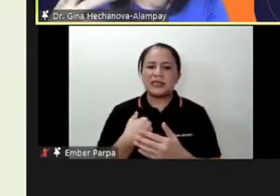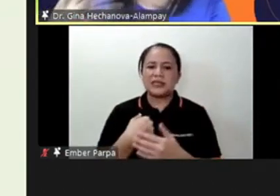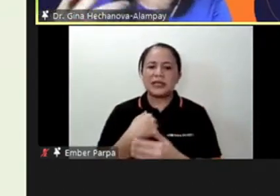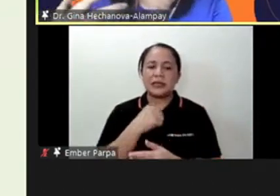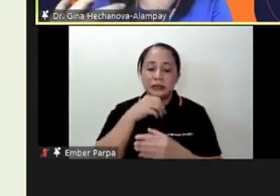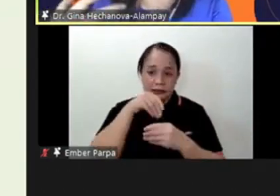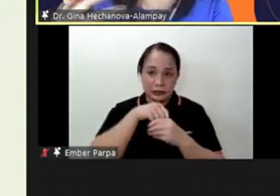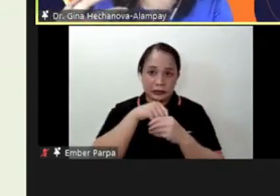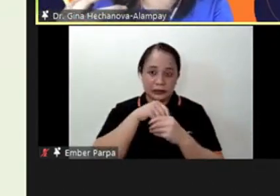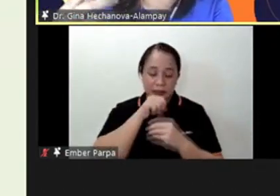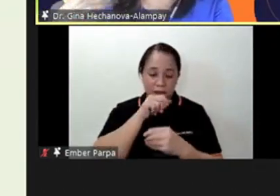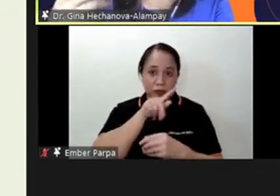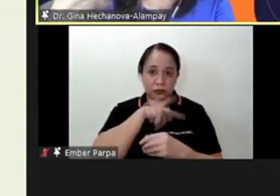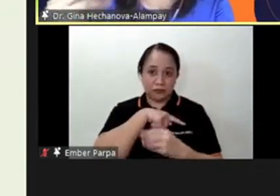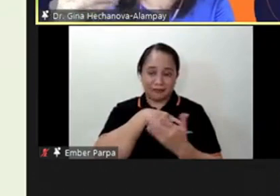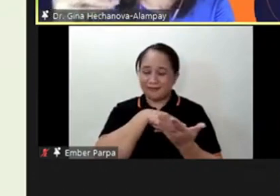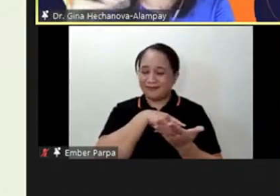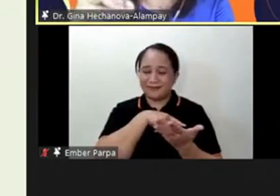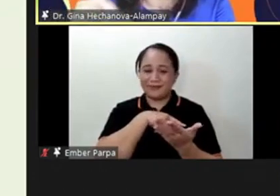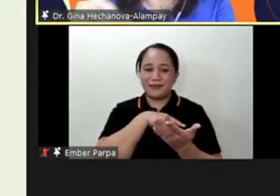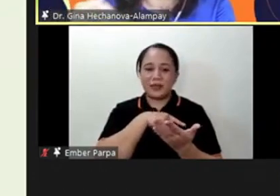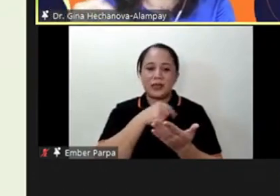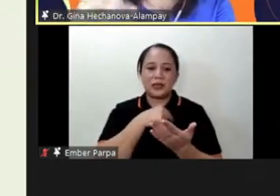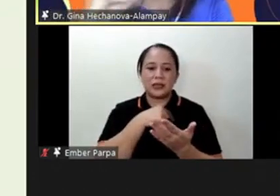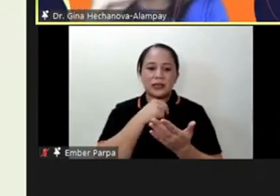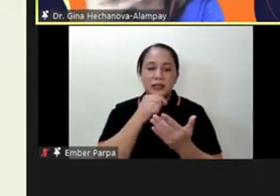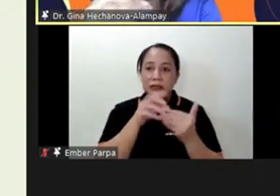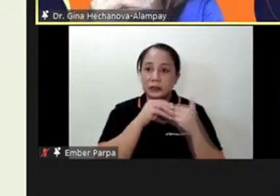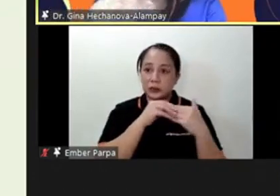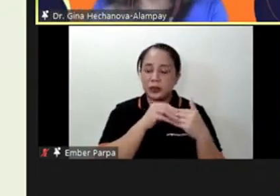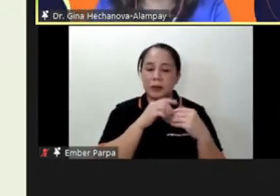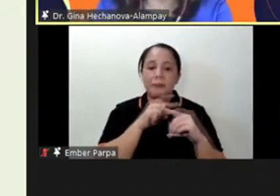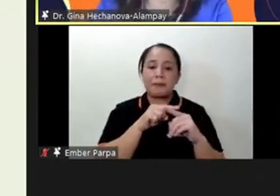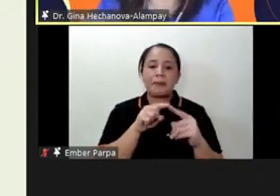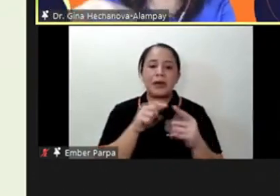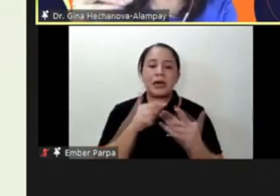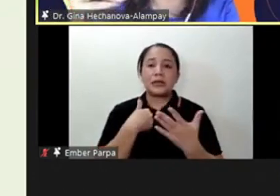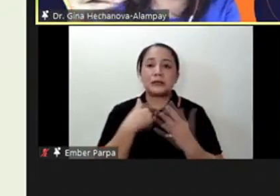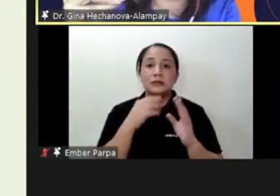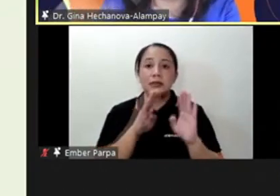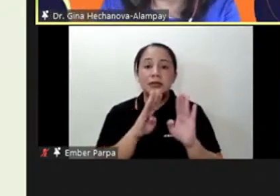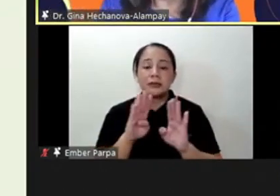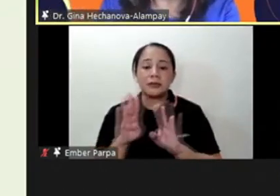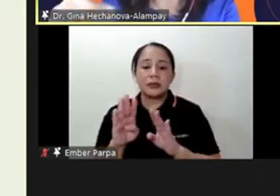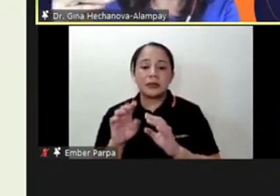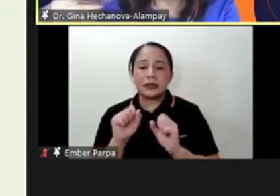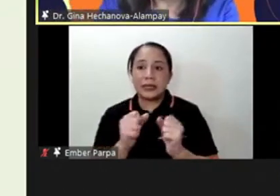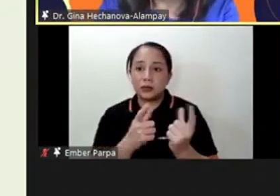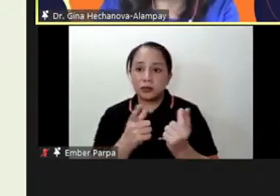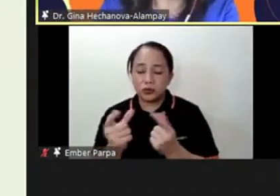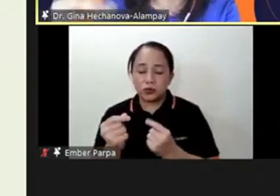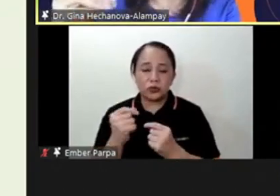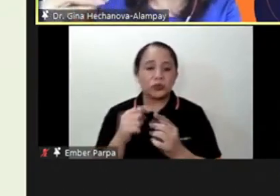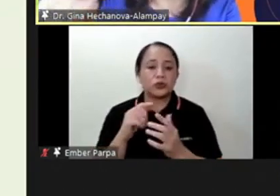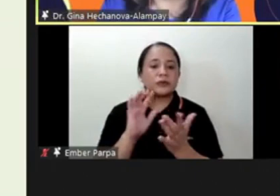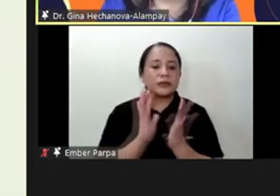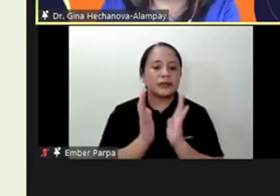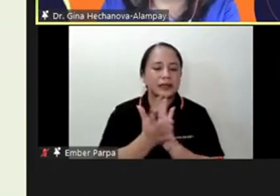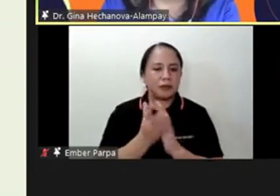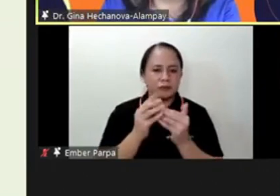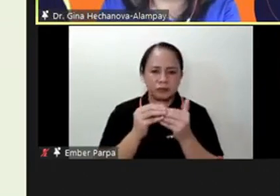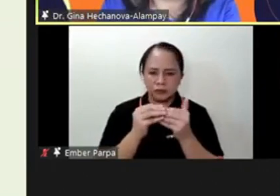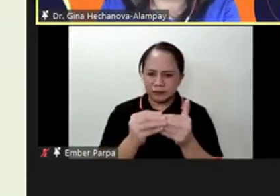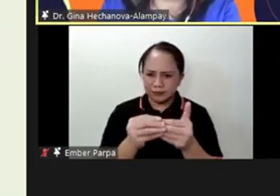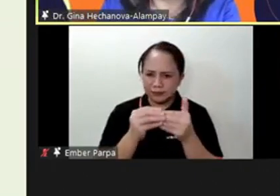internally, personality-wise, you may not be resilient. There are behaviors you can do to become